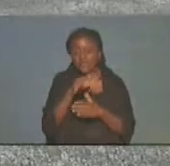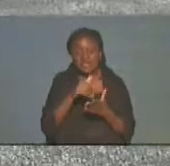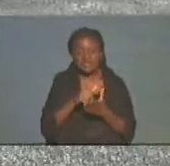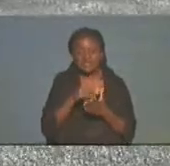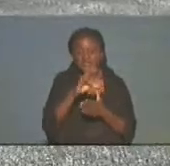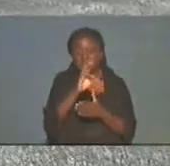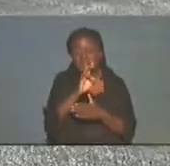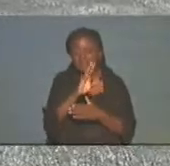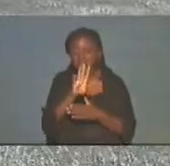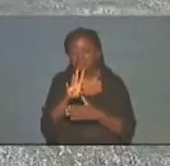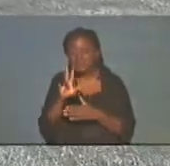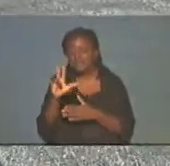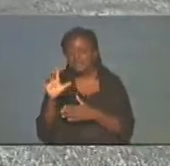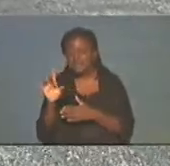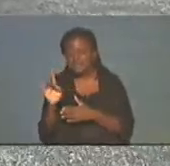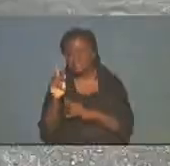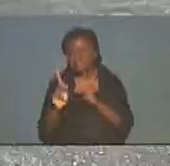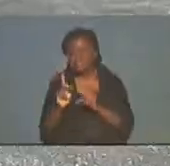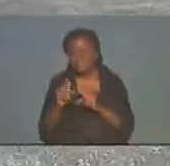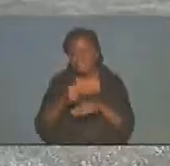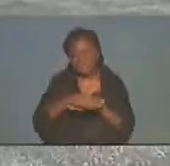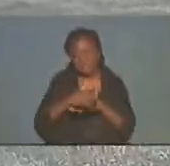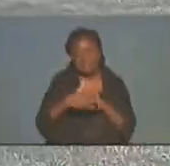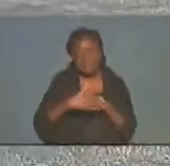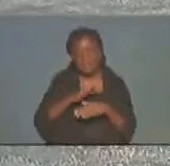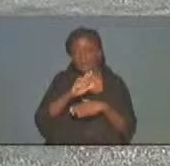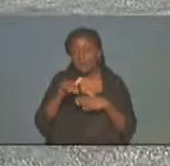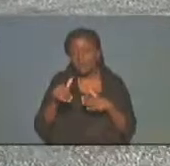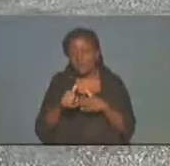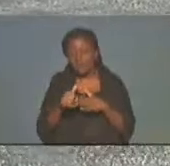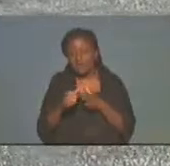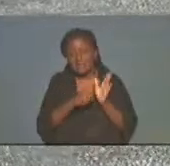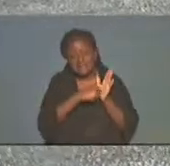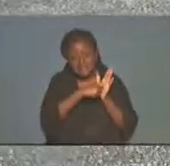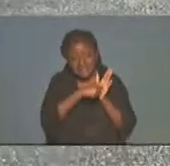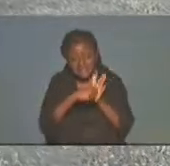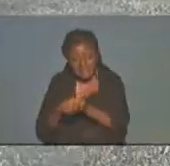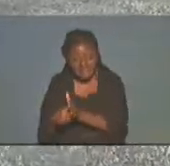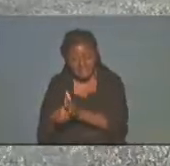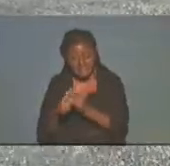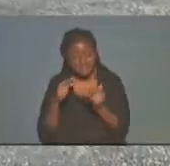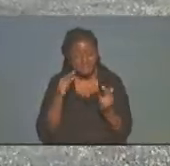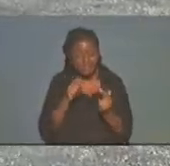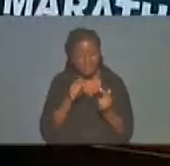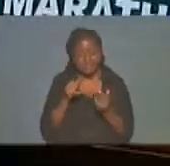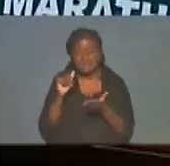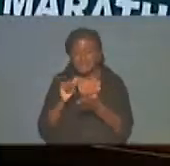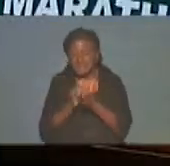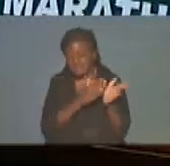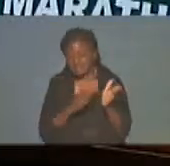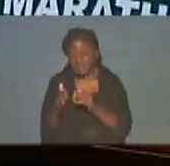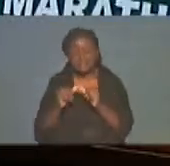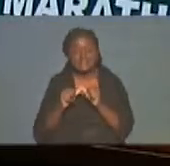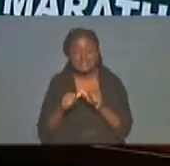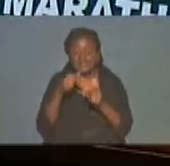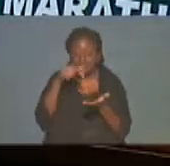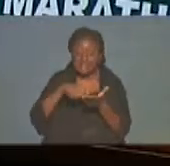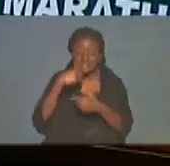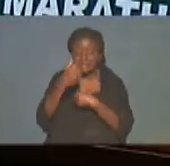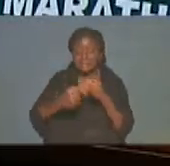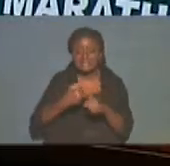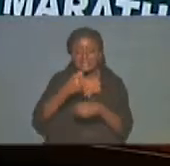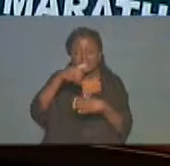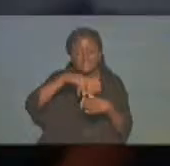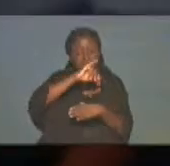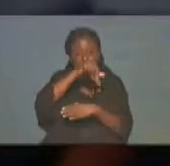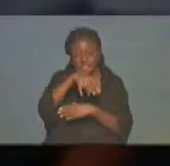4,748 people were repatriated. All signs point to that trend continuing this year. In January